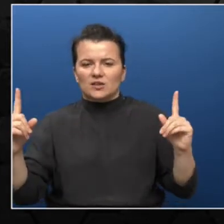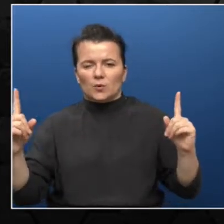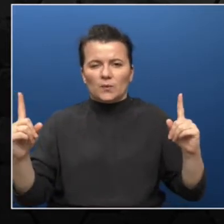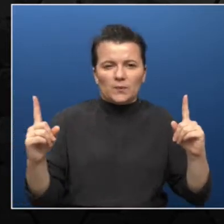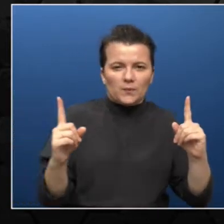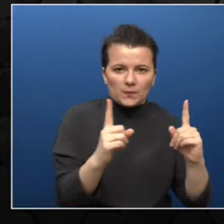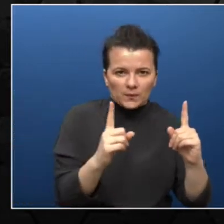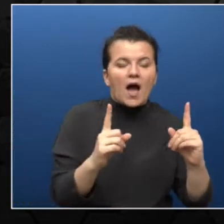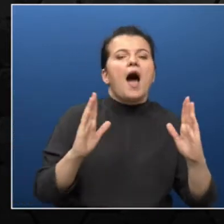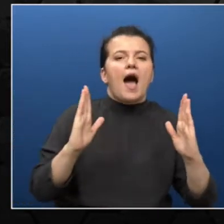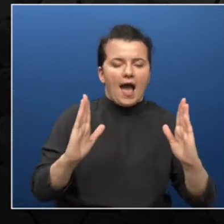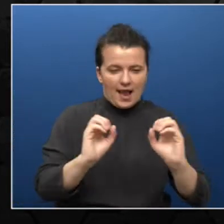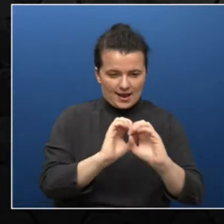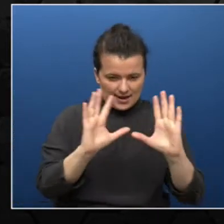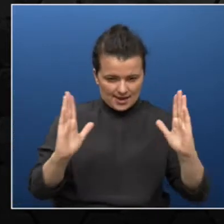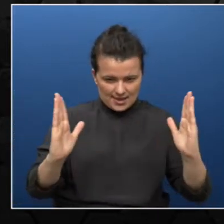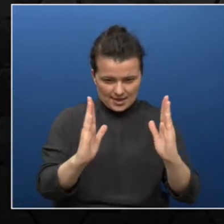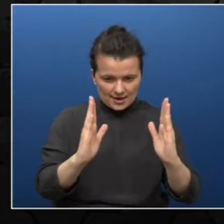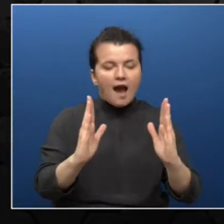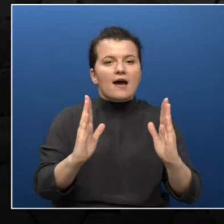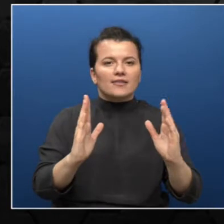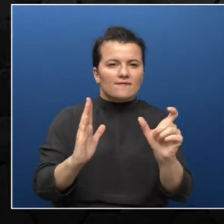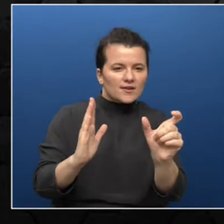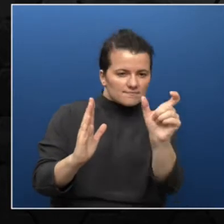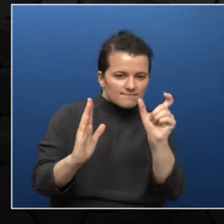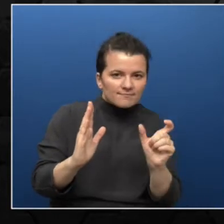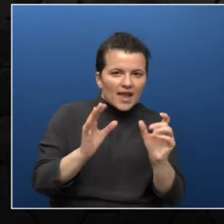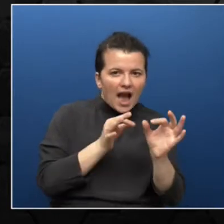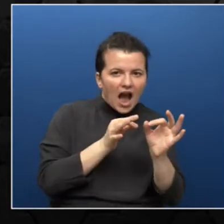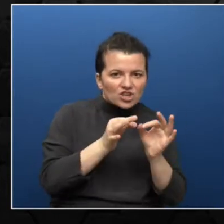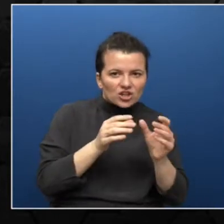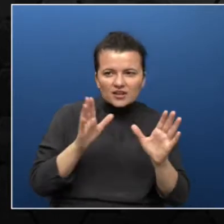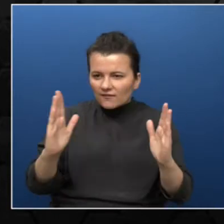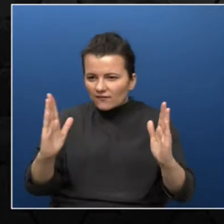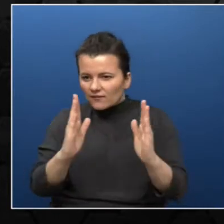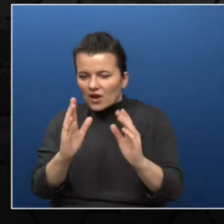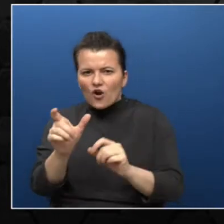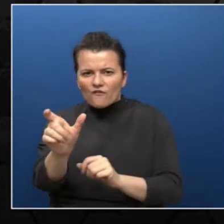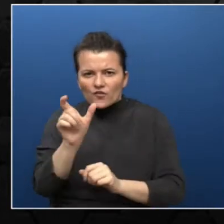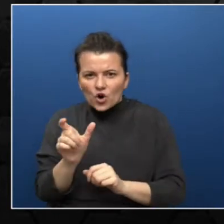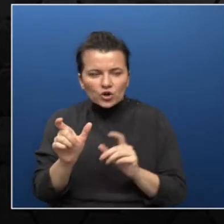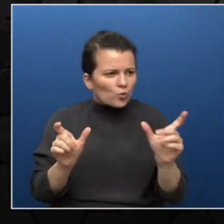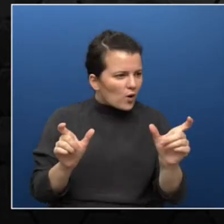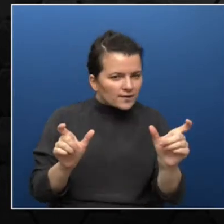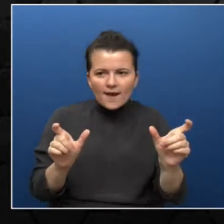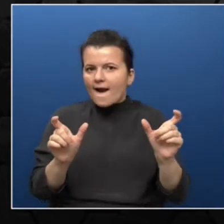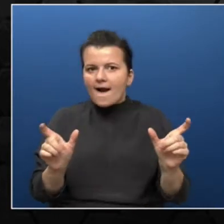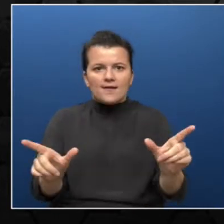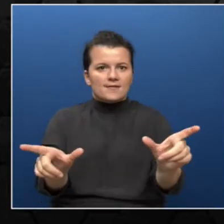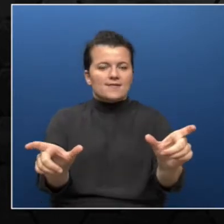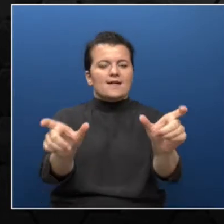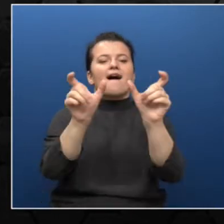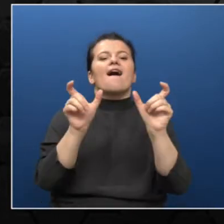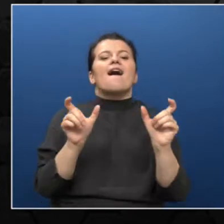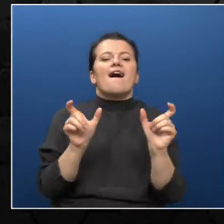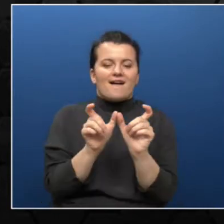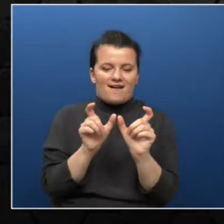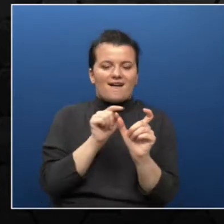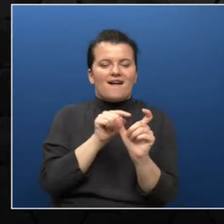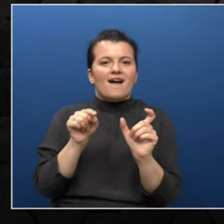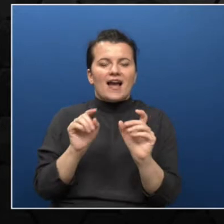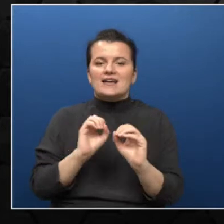words, adjectives, or verbs that are in the sentence that would give us a lead on to what the sentiment of the sentence